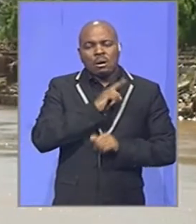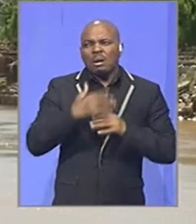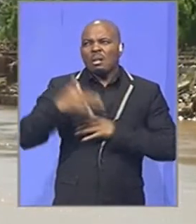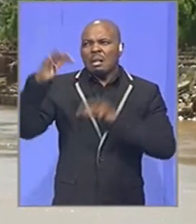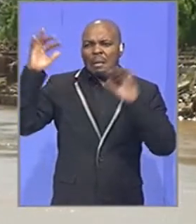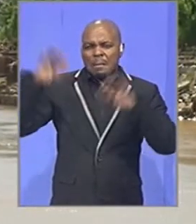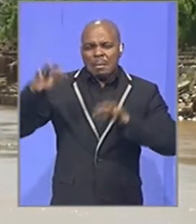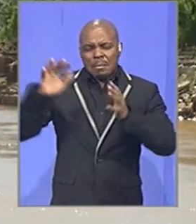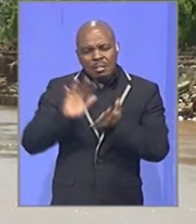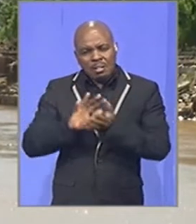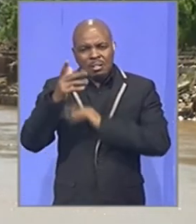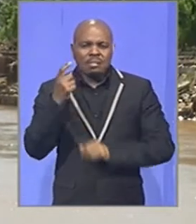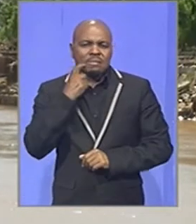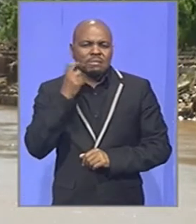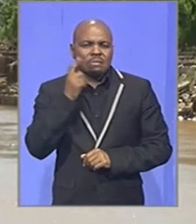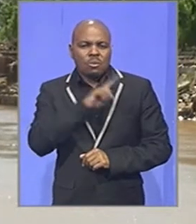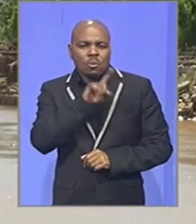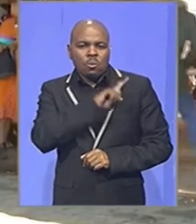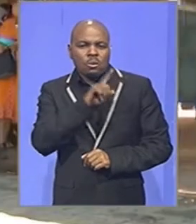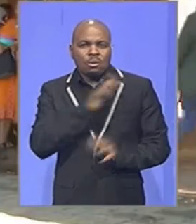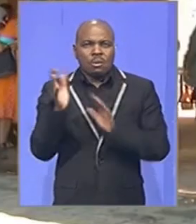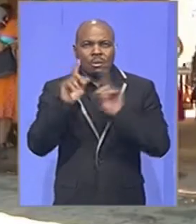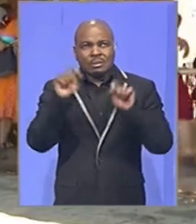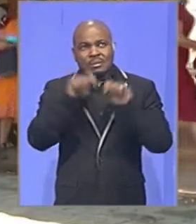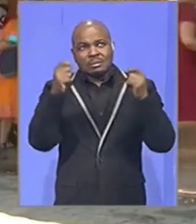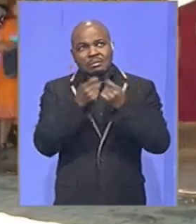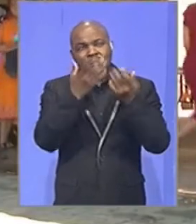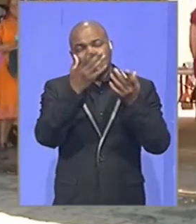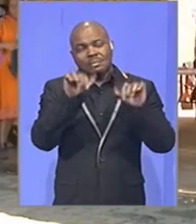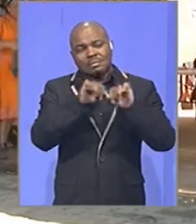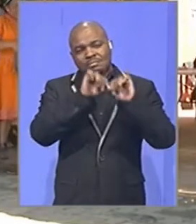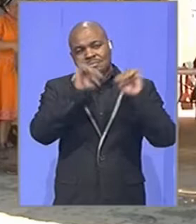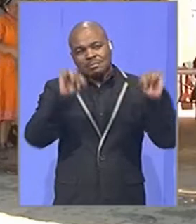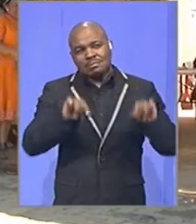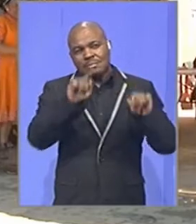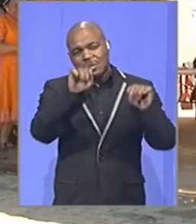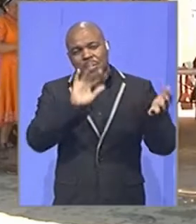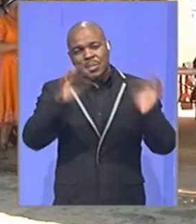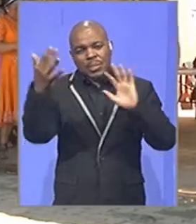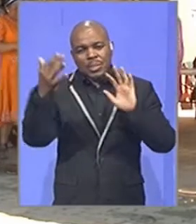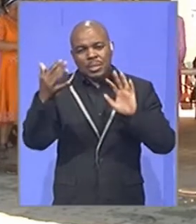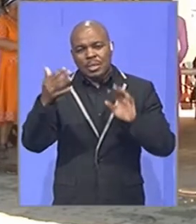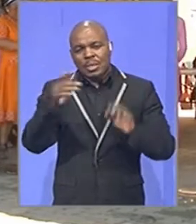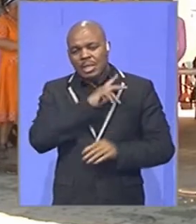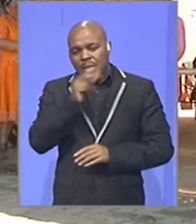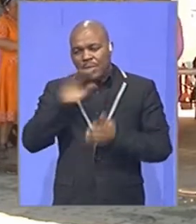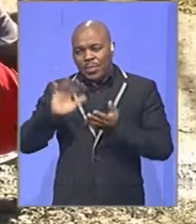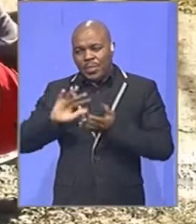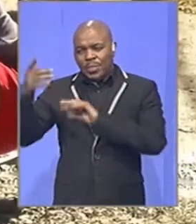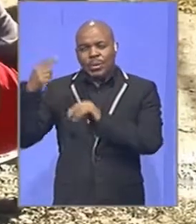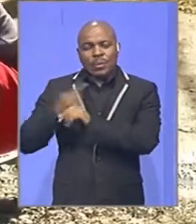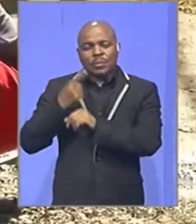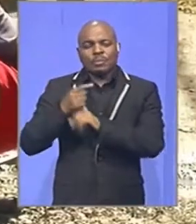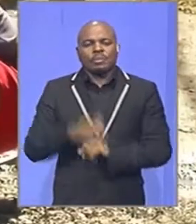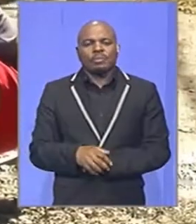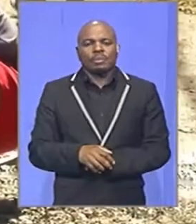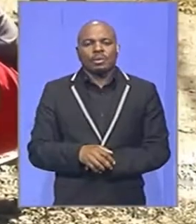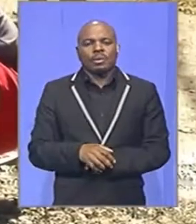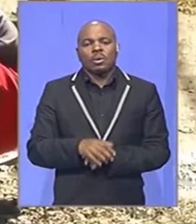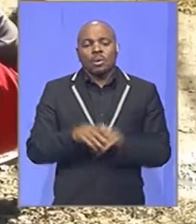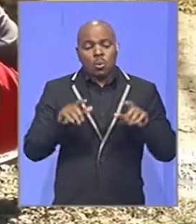senywego ga bonolo ke go fetoga ga maemo a leratadima ao a bakago masetlapelo ka KwaZulu-Natal. Go lebelletšwe